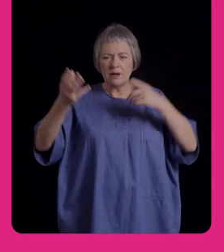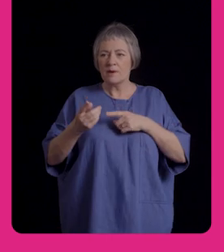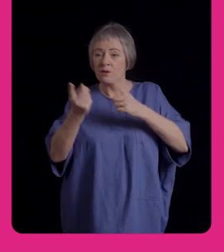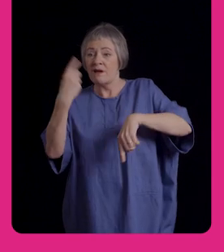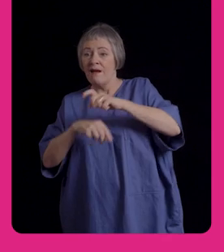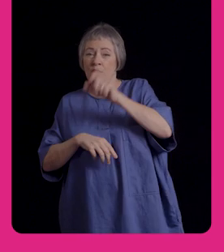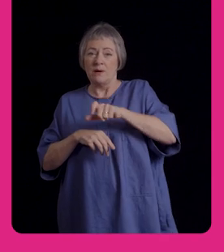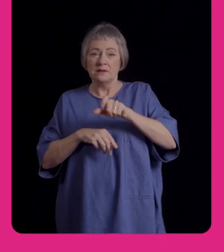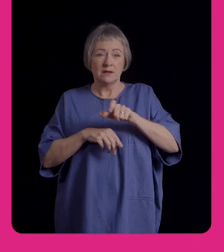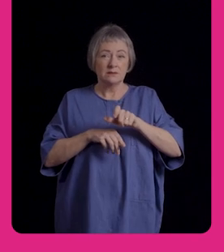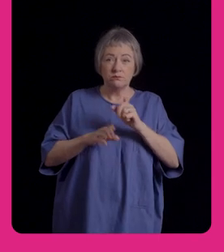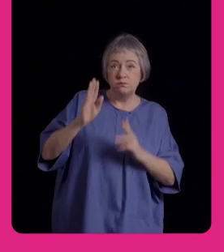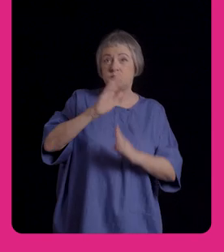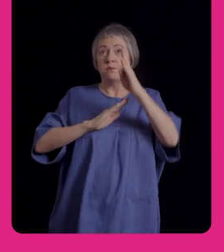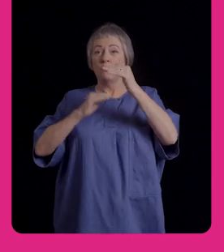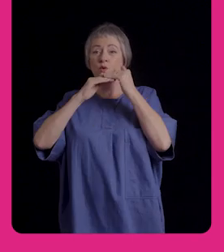the ship.